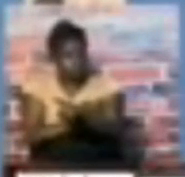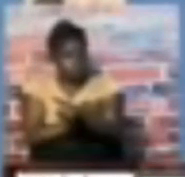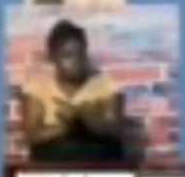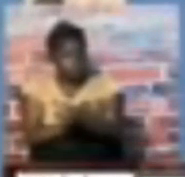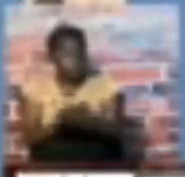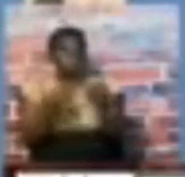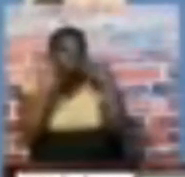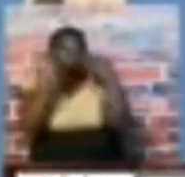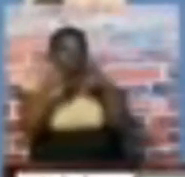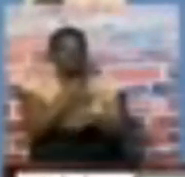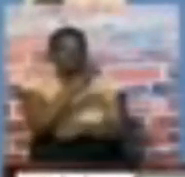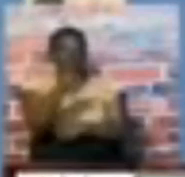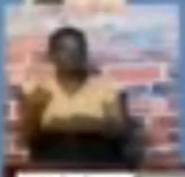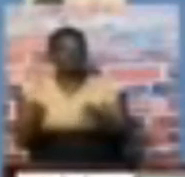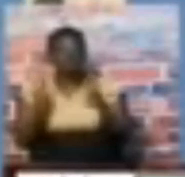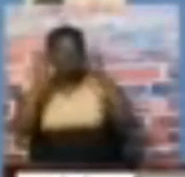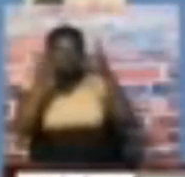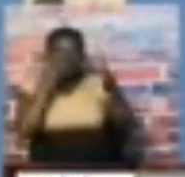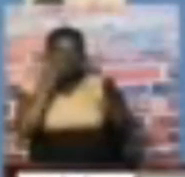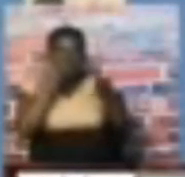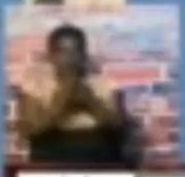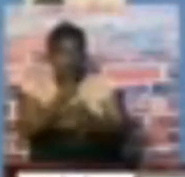I thank you and I wish you good luck.